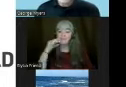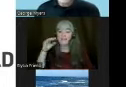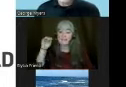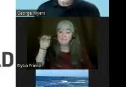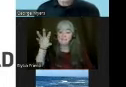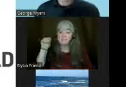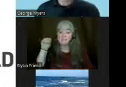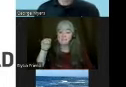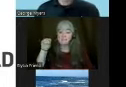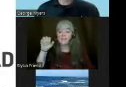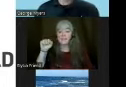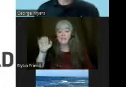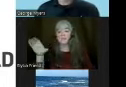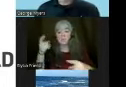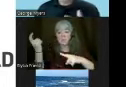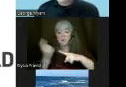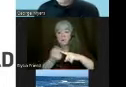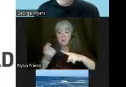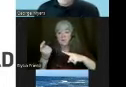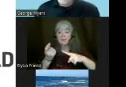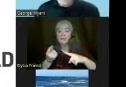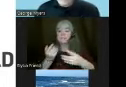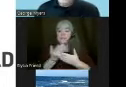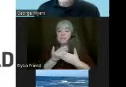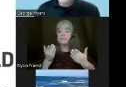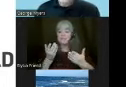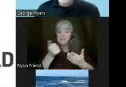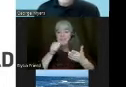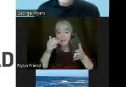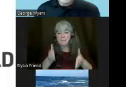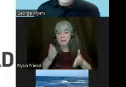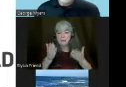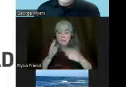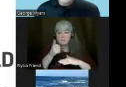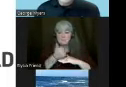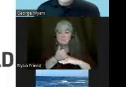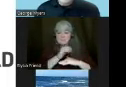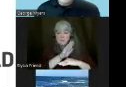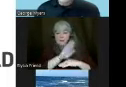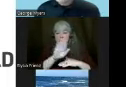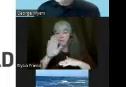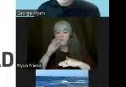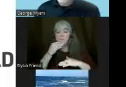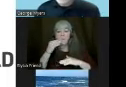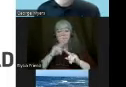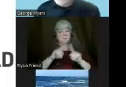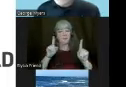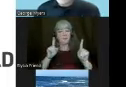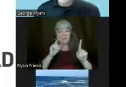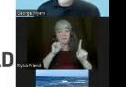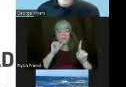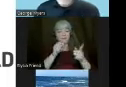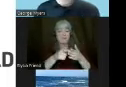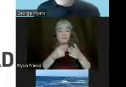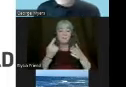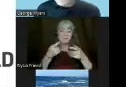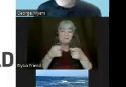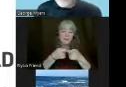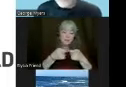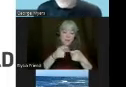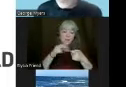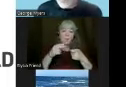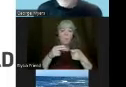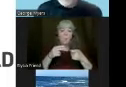automatically turn on and off, things that anyone might have in their home. But it doesn't have to be electronic or